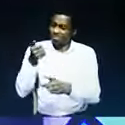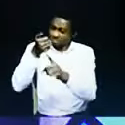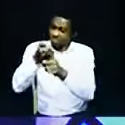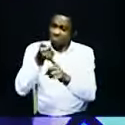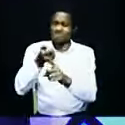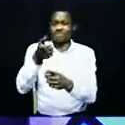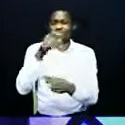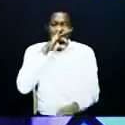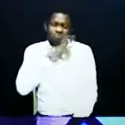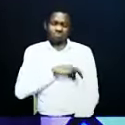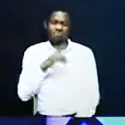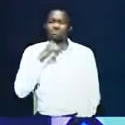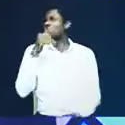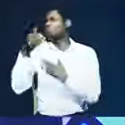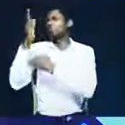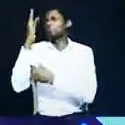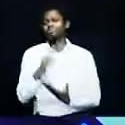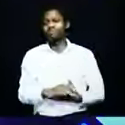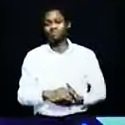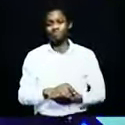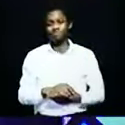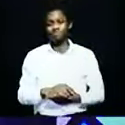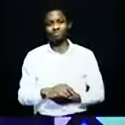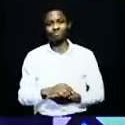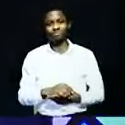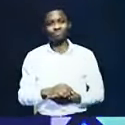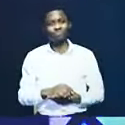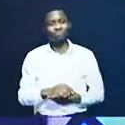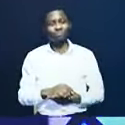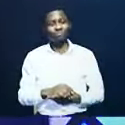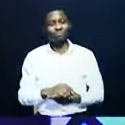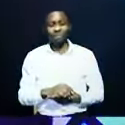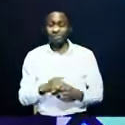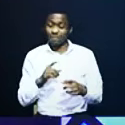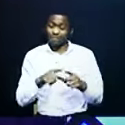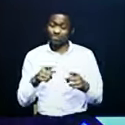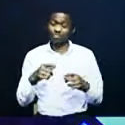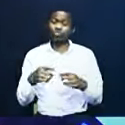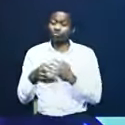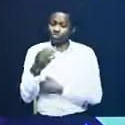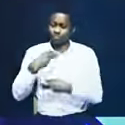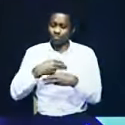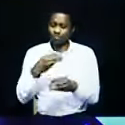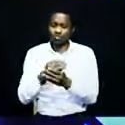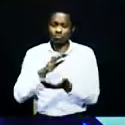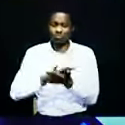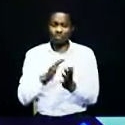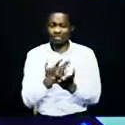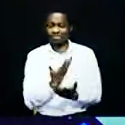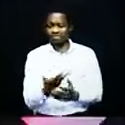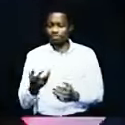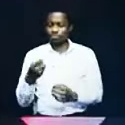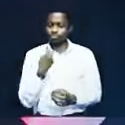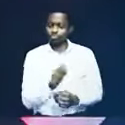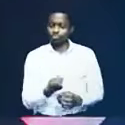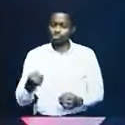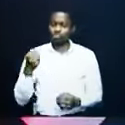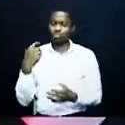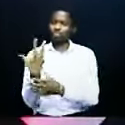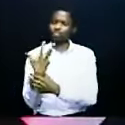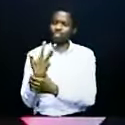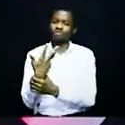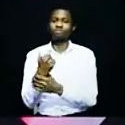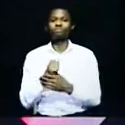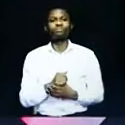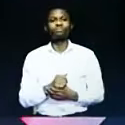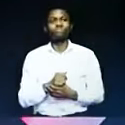nya ono. He only makes you so that he can be a factor in his hands. Na oye o na wa ba be ye ju nda de bi won nsem. He will